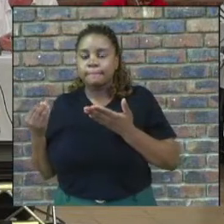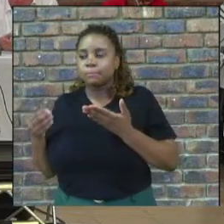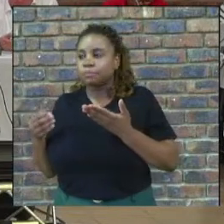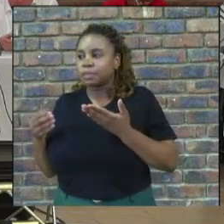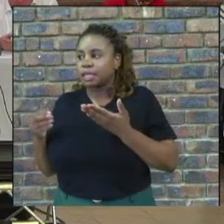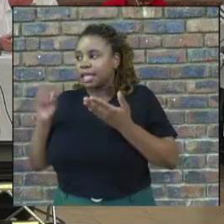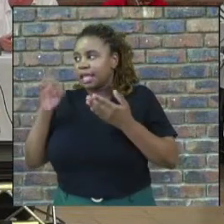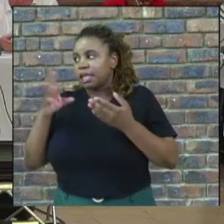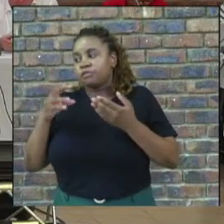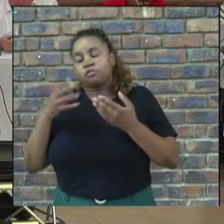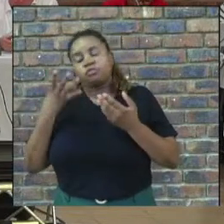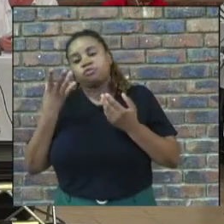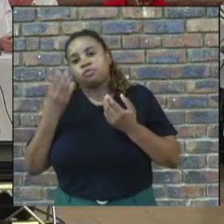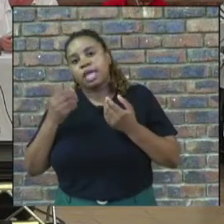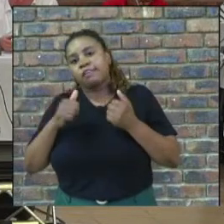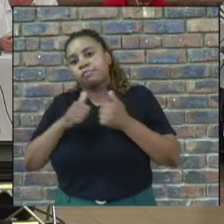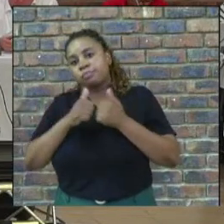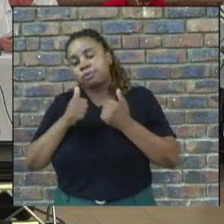Meeting.